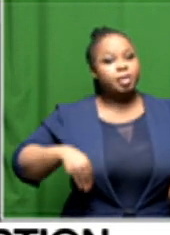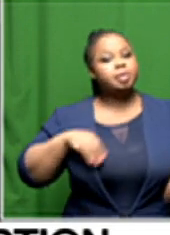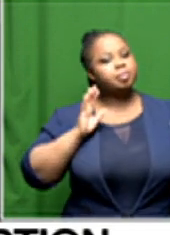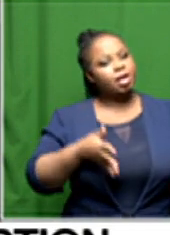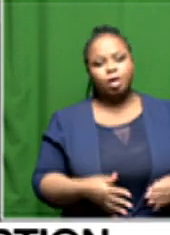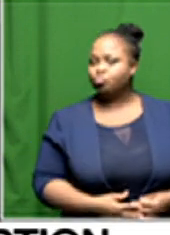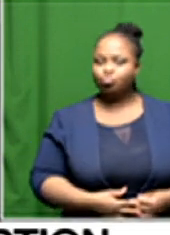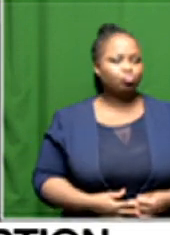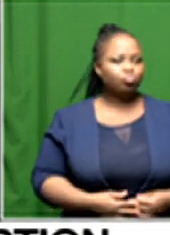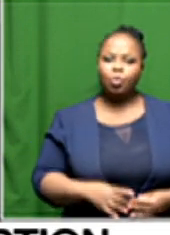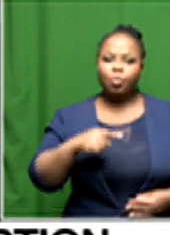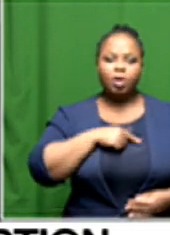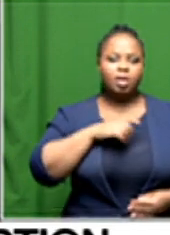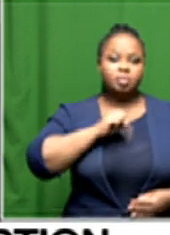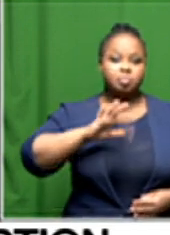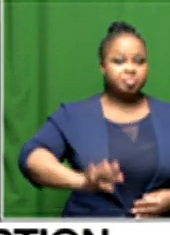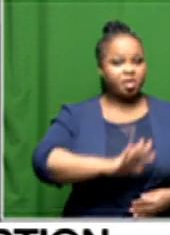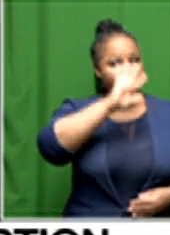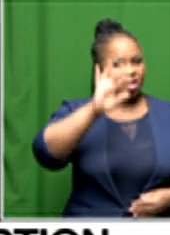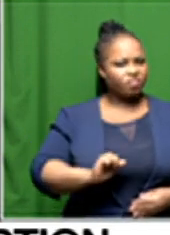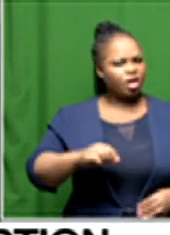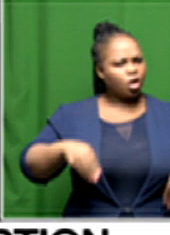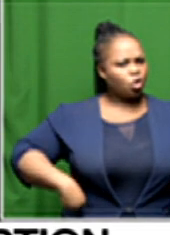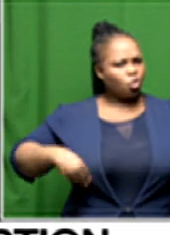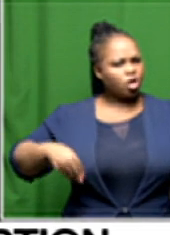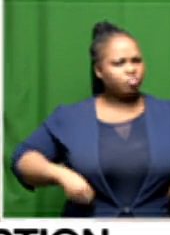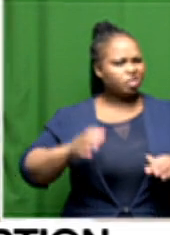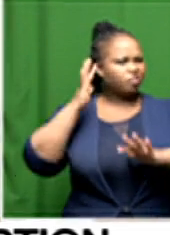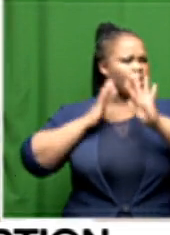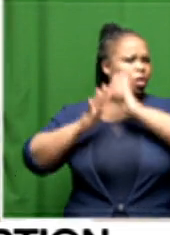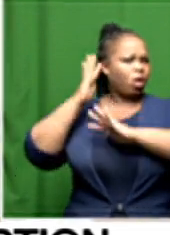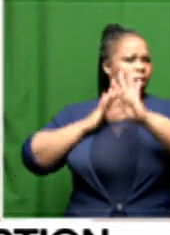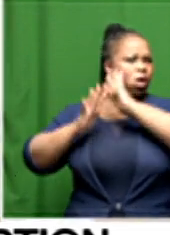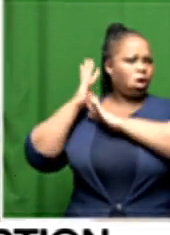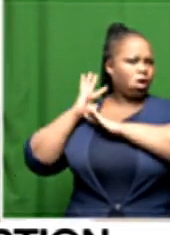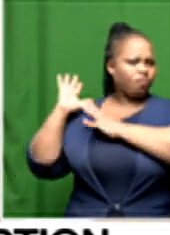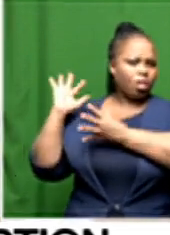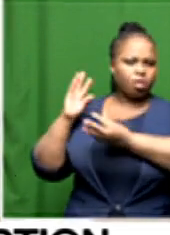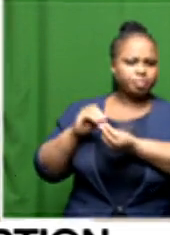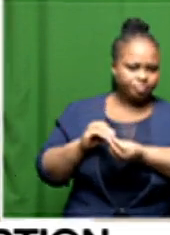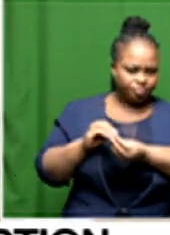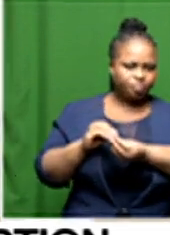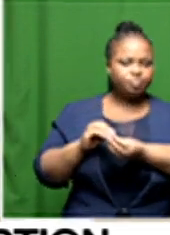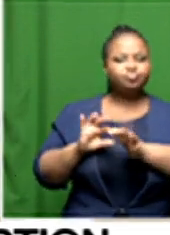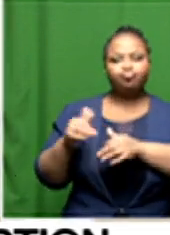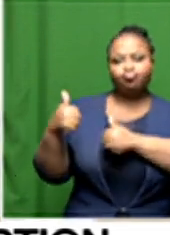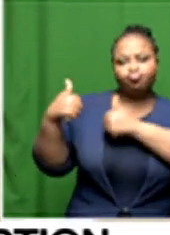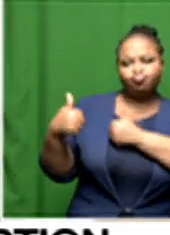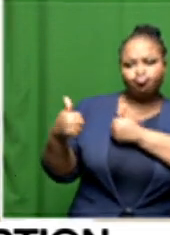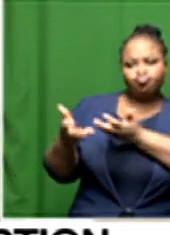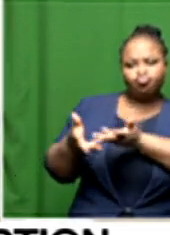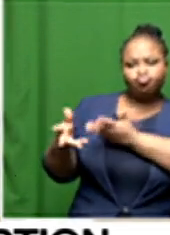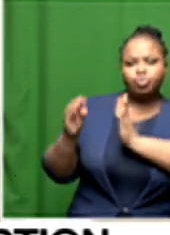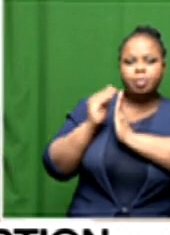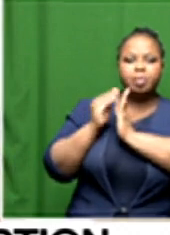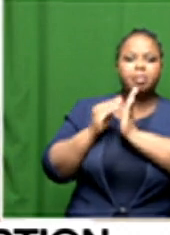know, corruption in South Africa has a long history. And, you know, we then sat down to write that